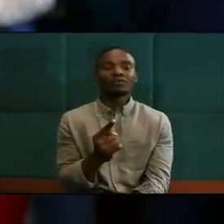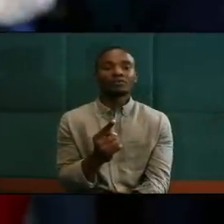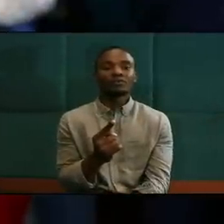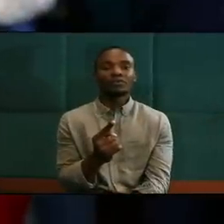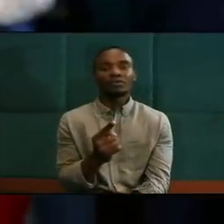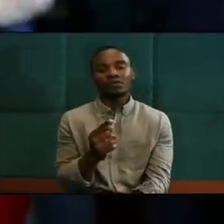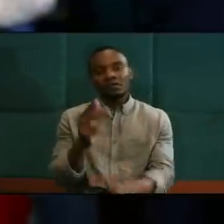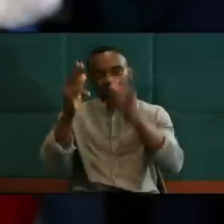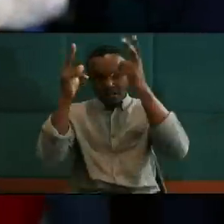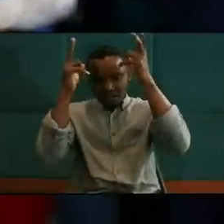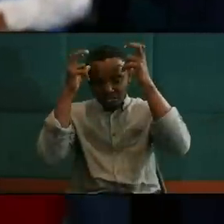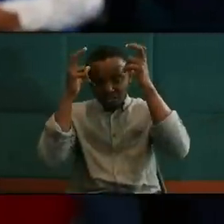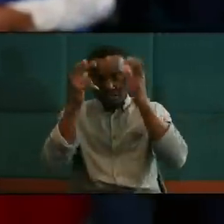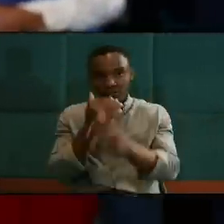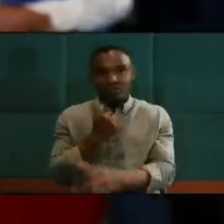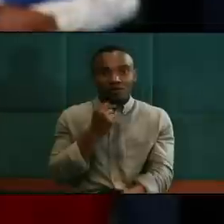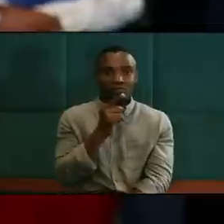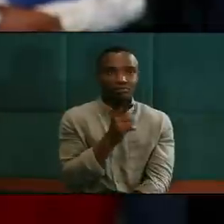He wants you.